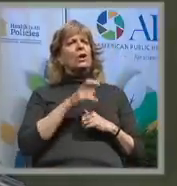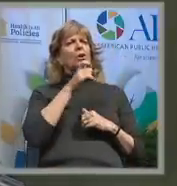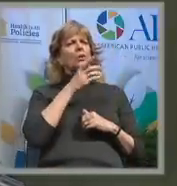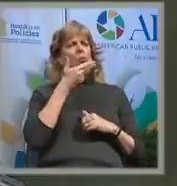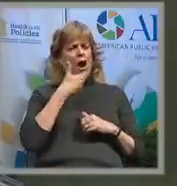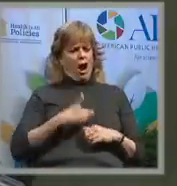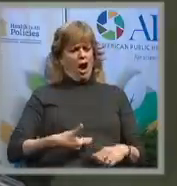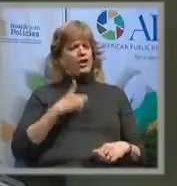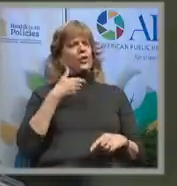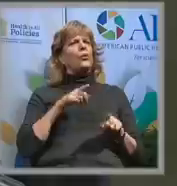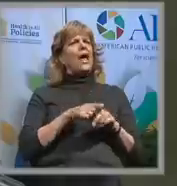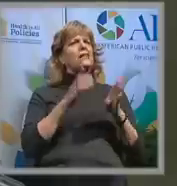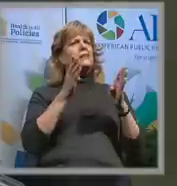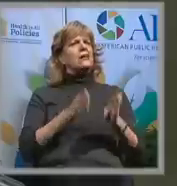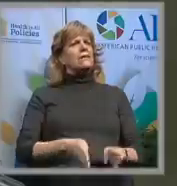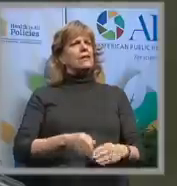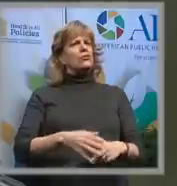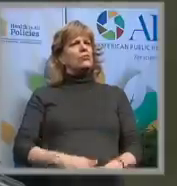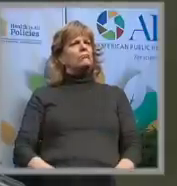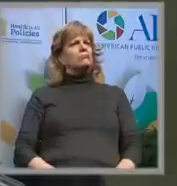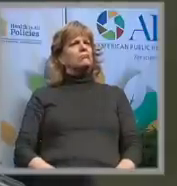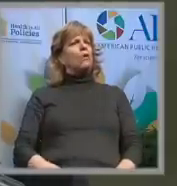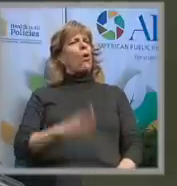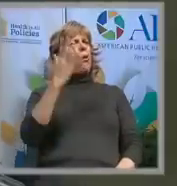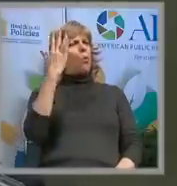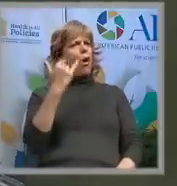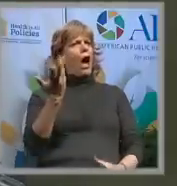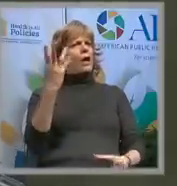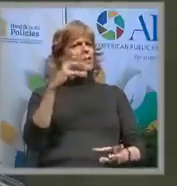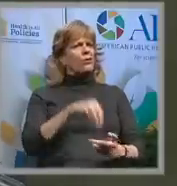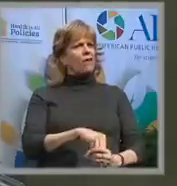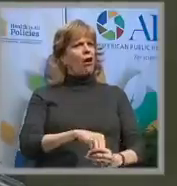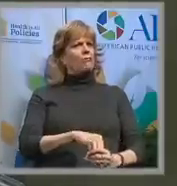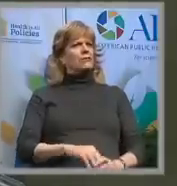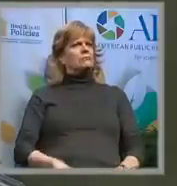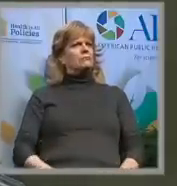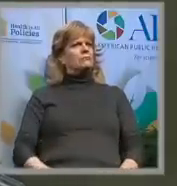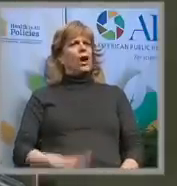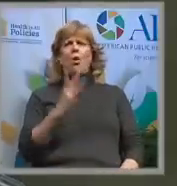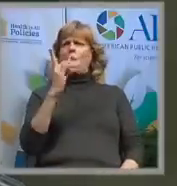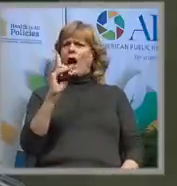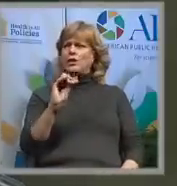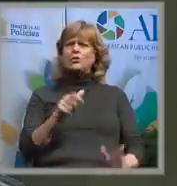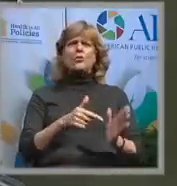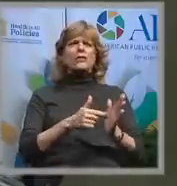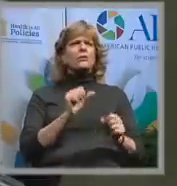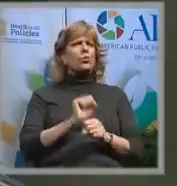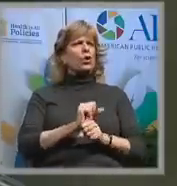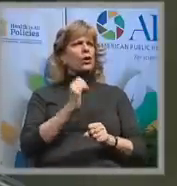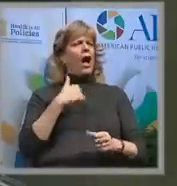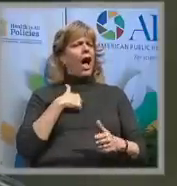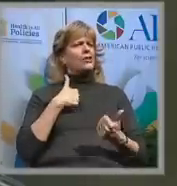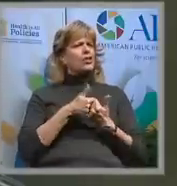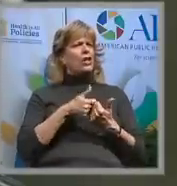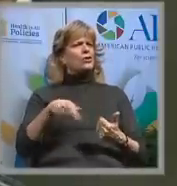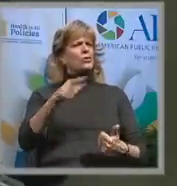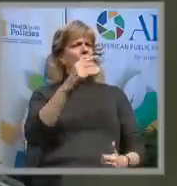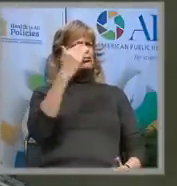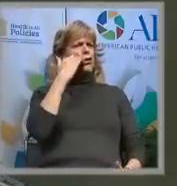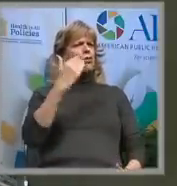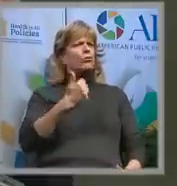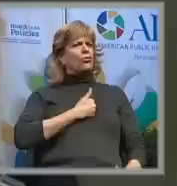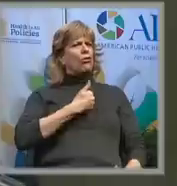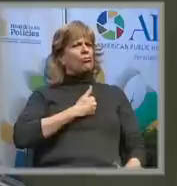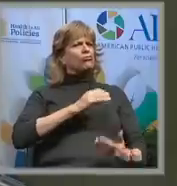are you as individuals? Why are you here, and why do you do this work? I challenge you to know your